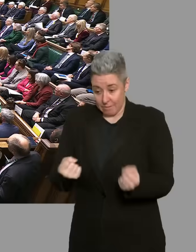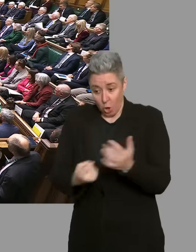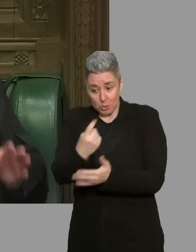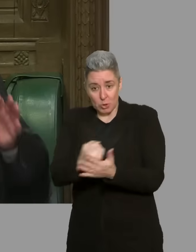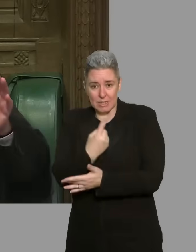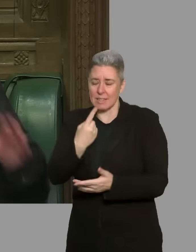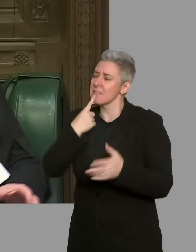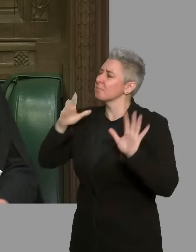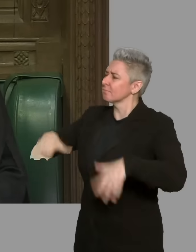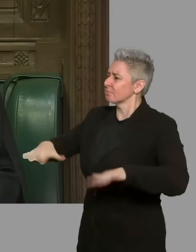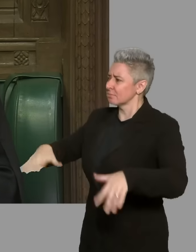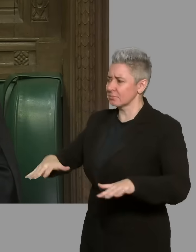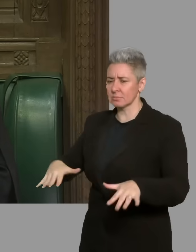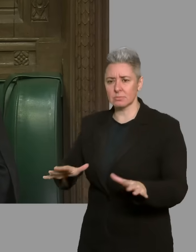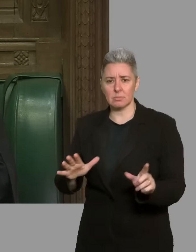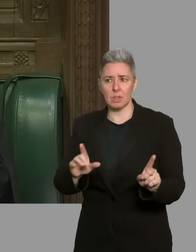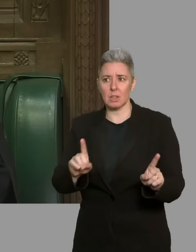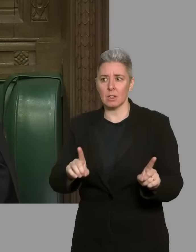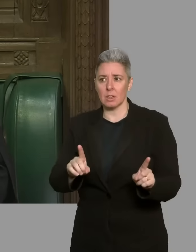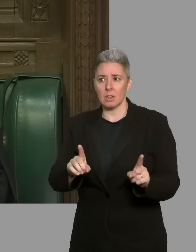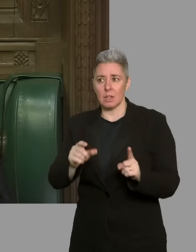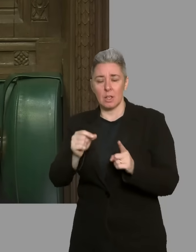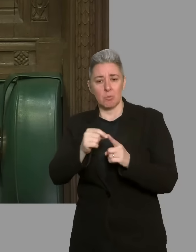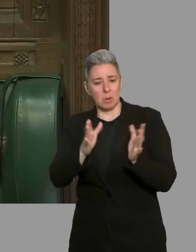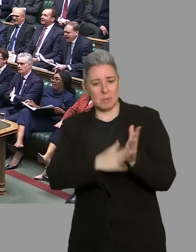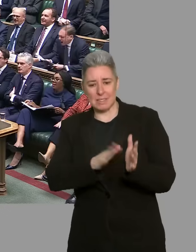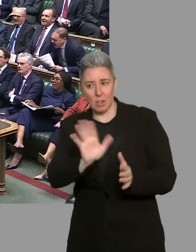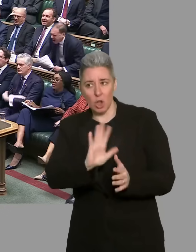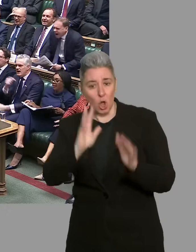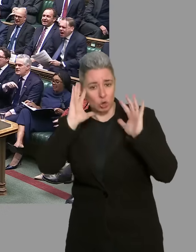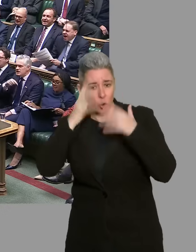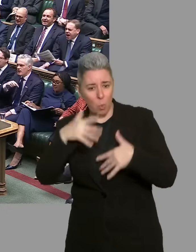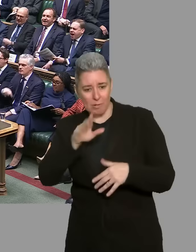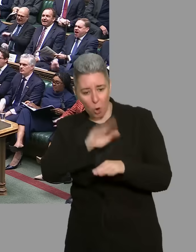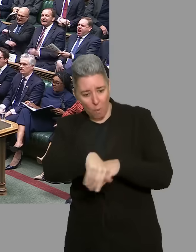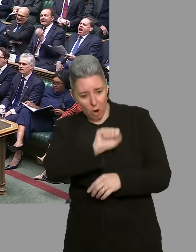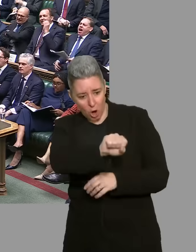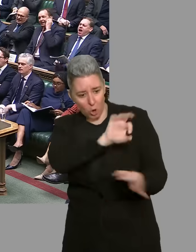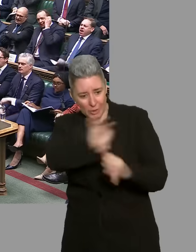the responsibility of the questions of the opposition. That's the urgent.